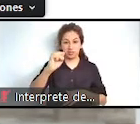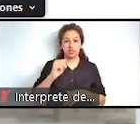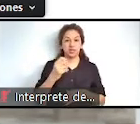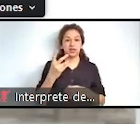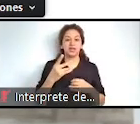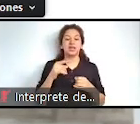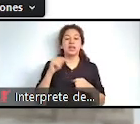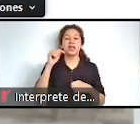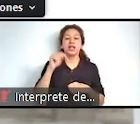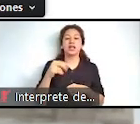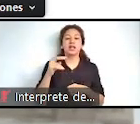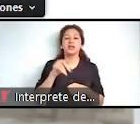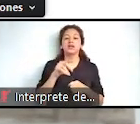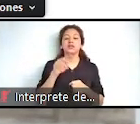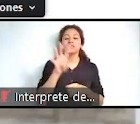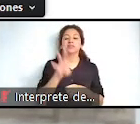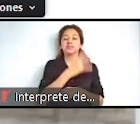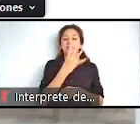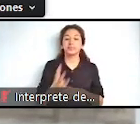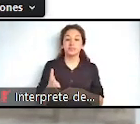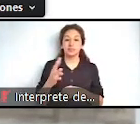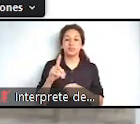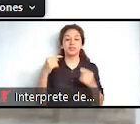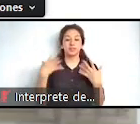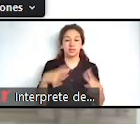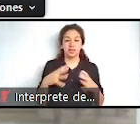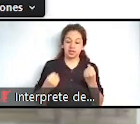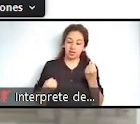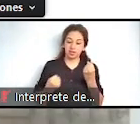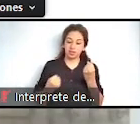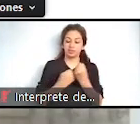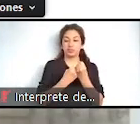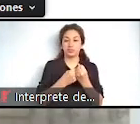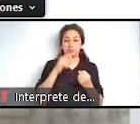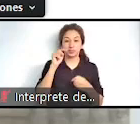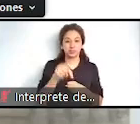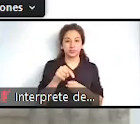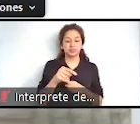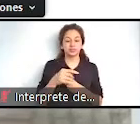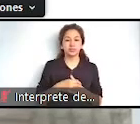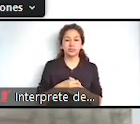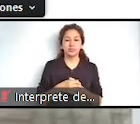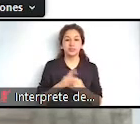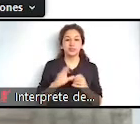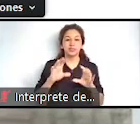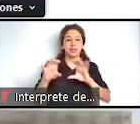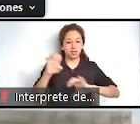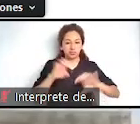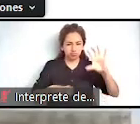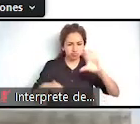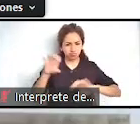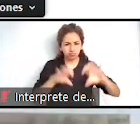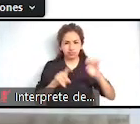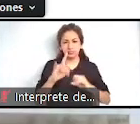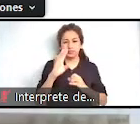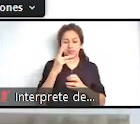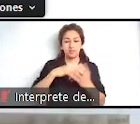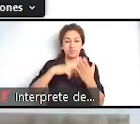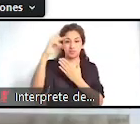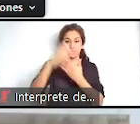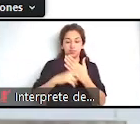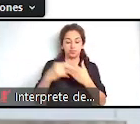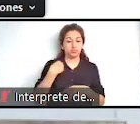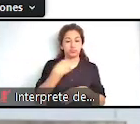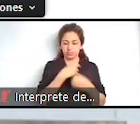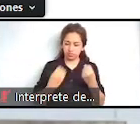from the ambassador from the embassy of the netherlands we have closely followed this process of elaboration as